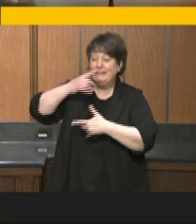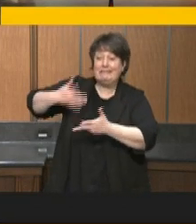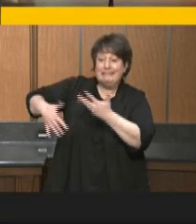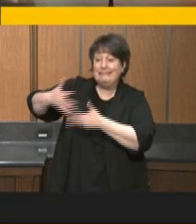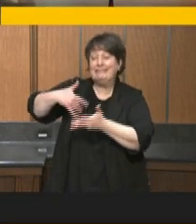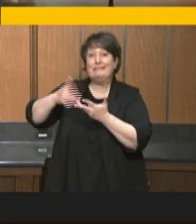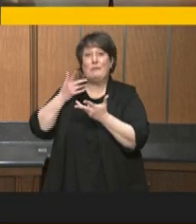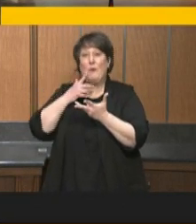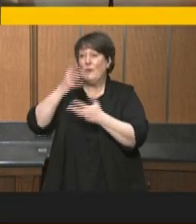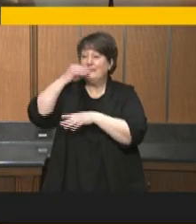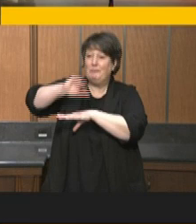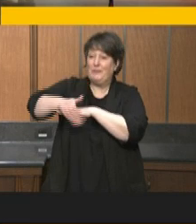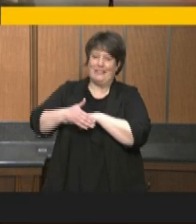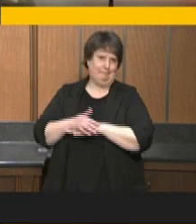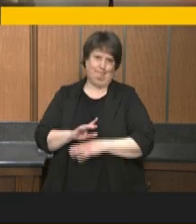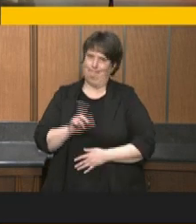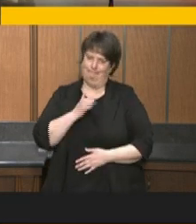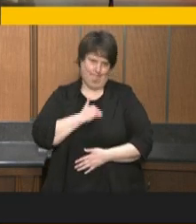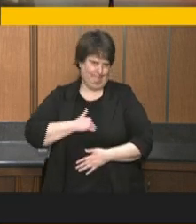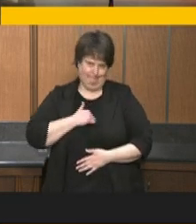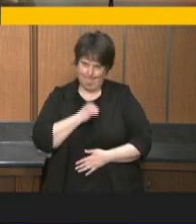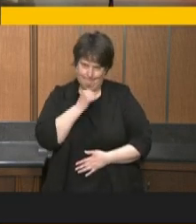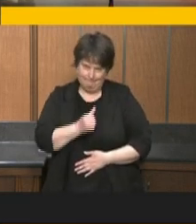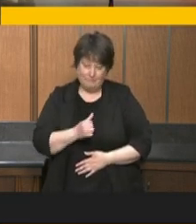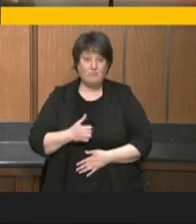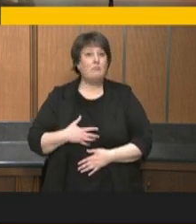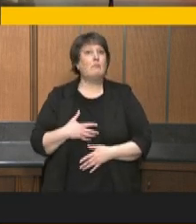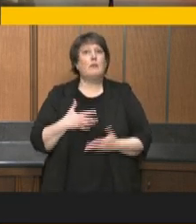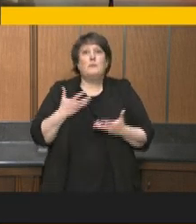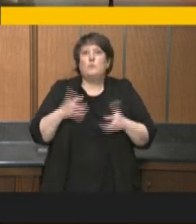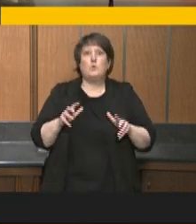Avoiding public gatherings and crowded spaces.